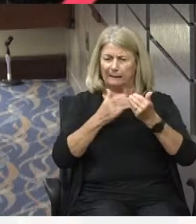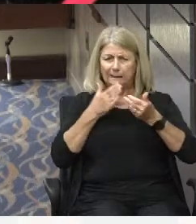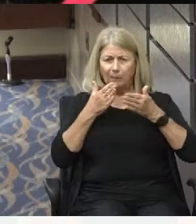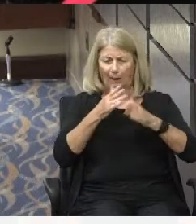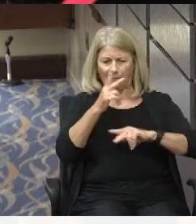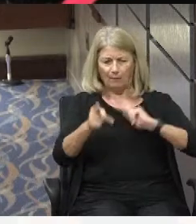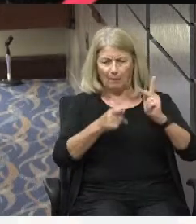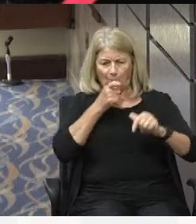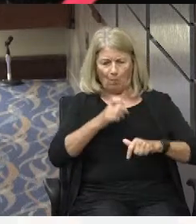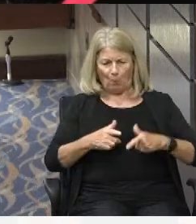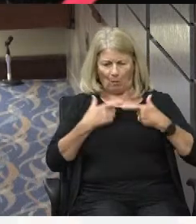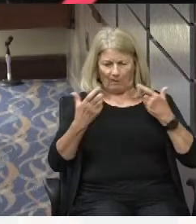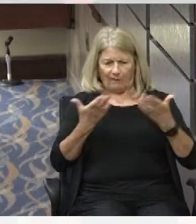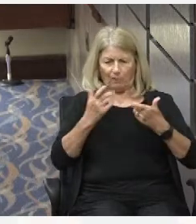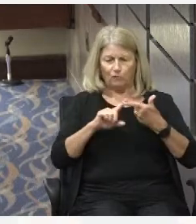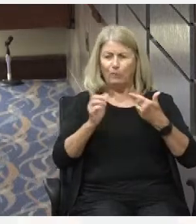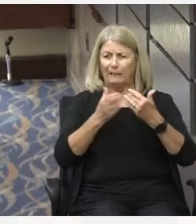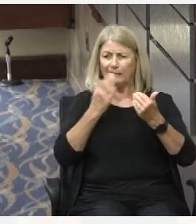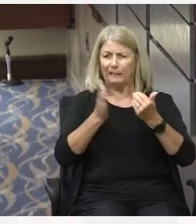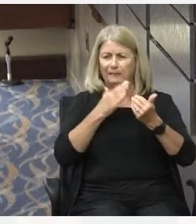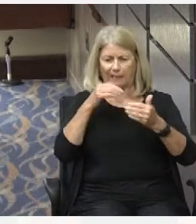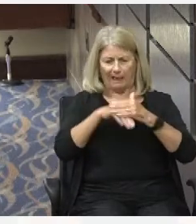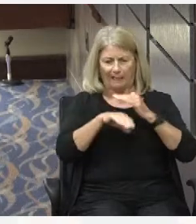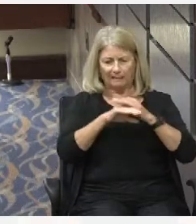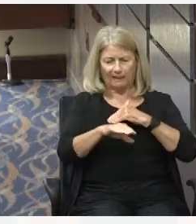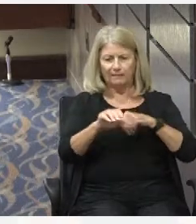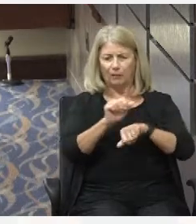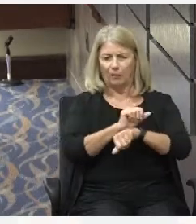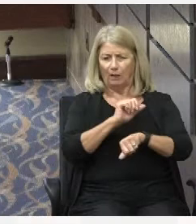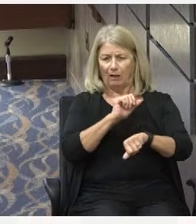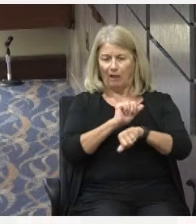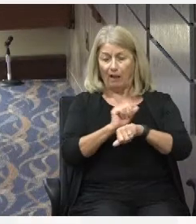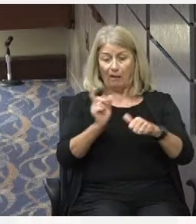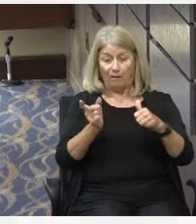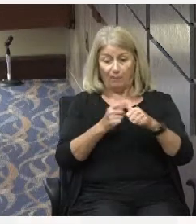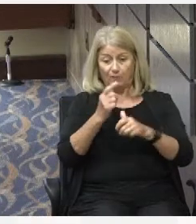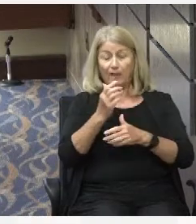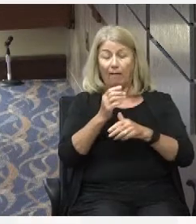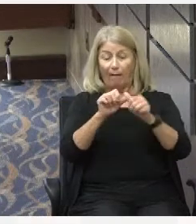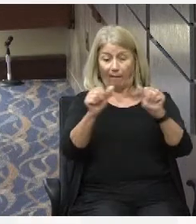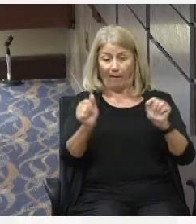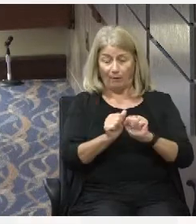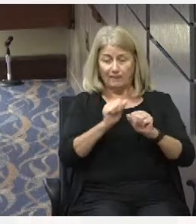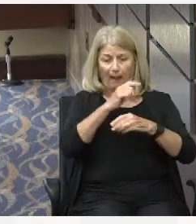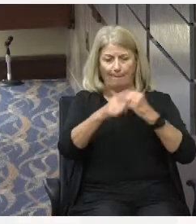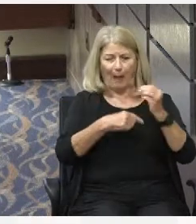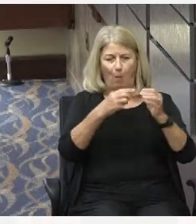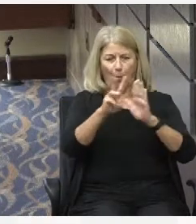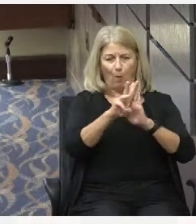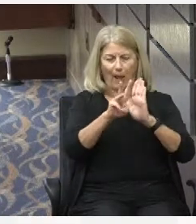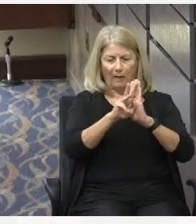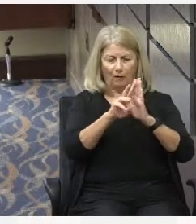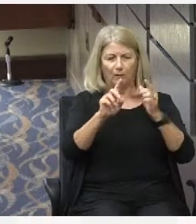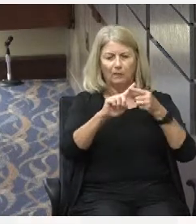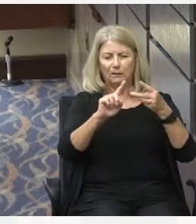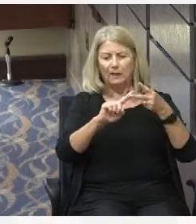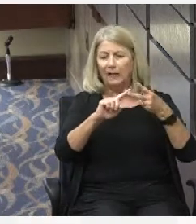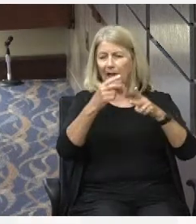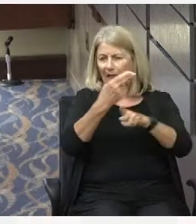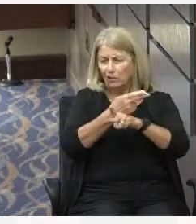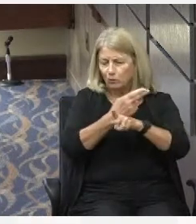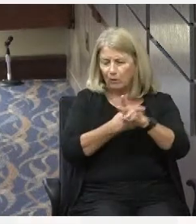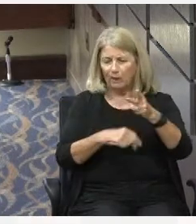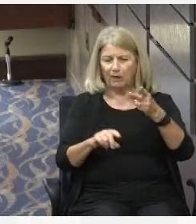access these tabs. So this first section is about Waco. This highlights some of our history and some of